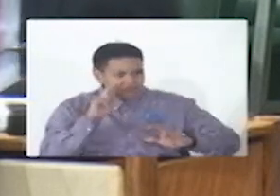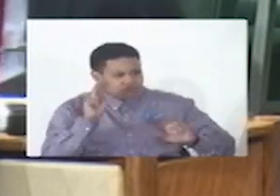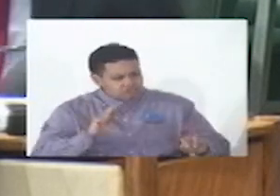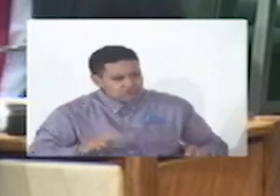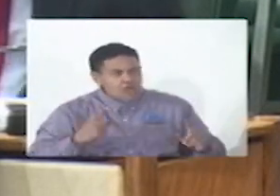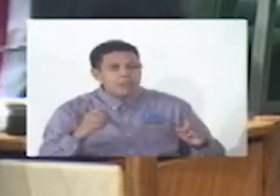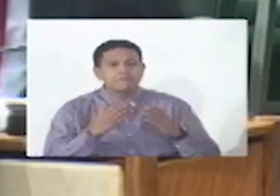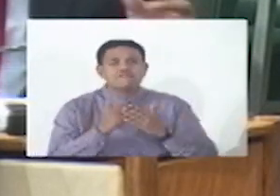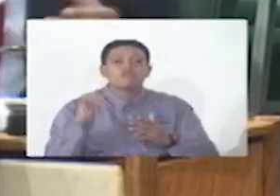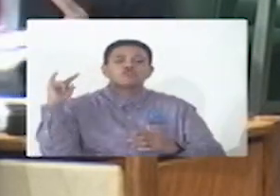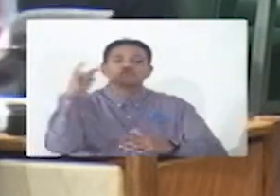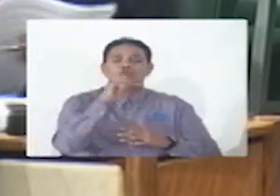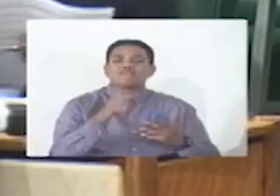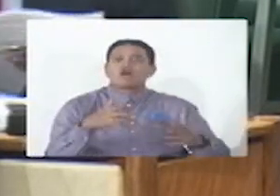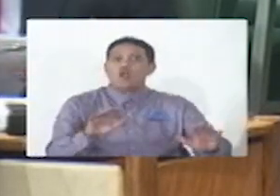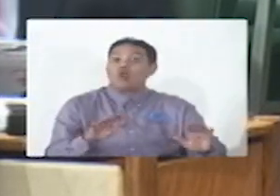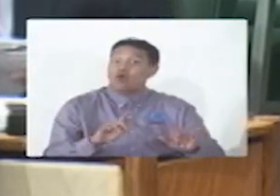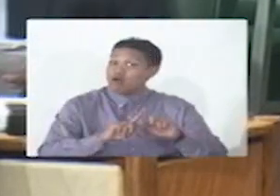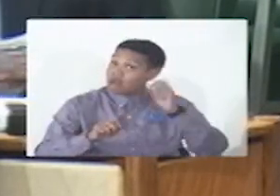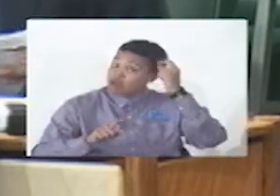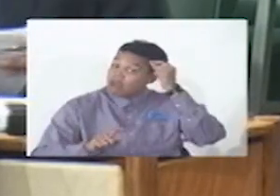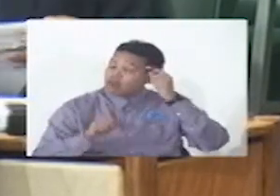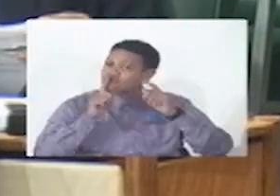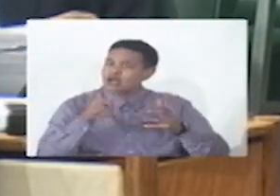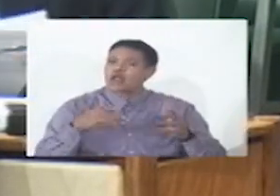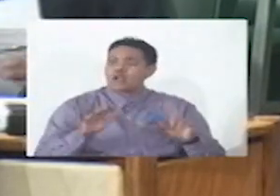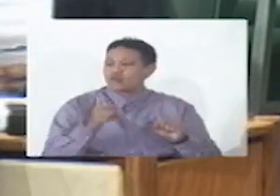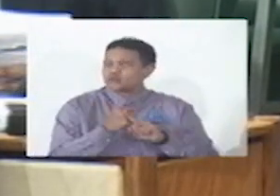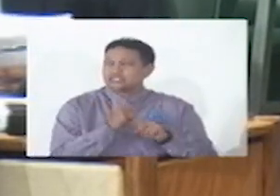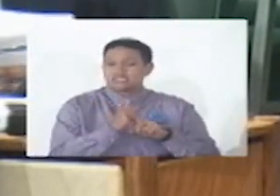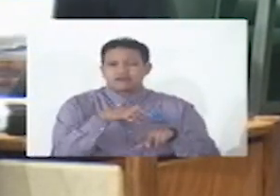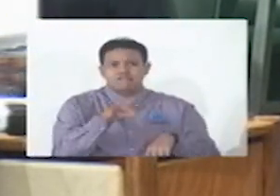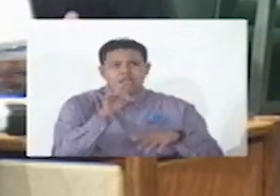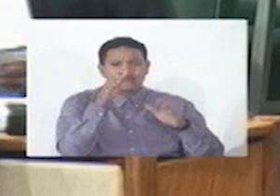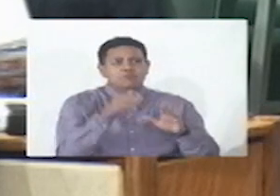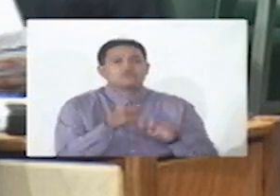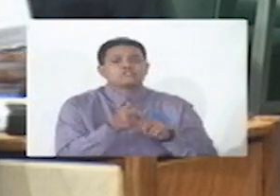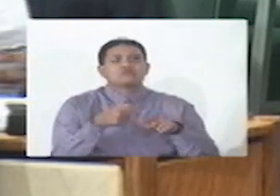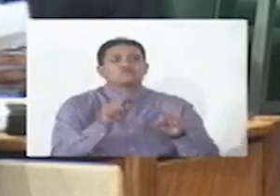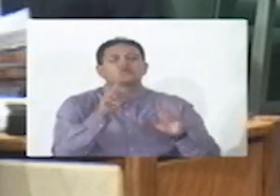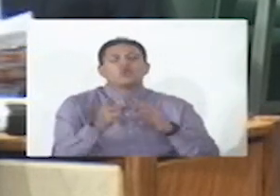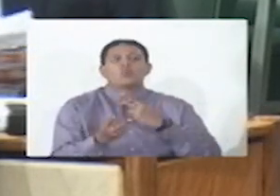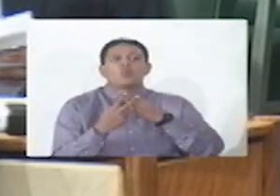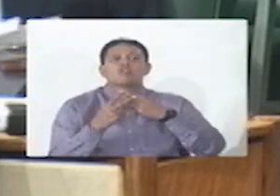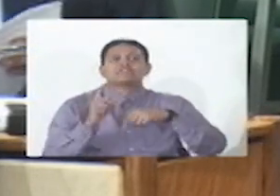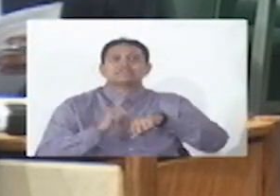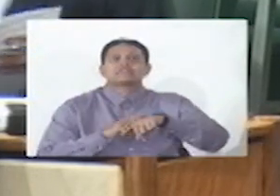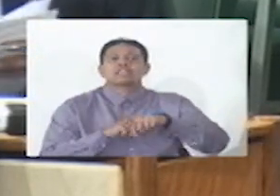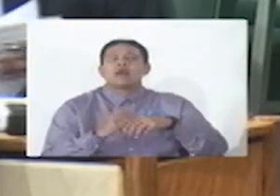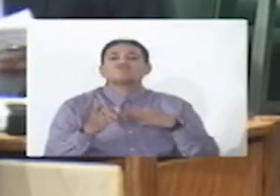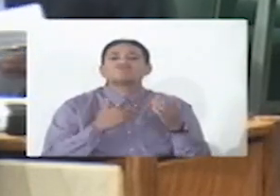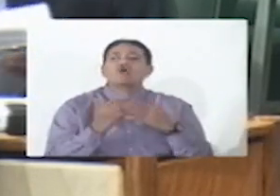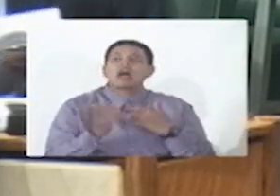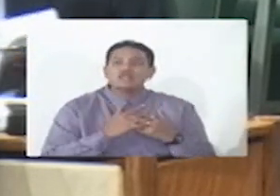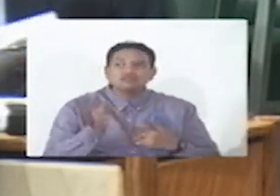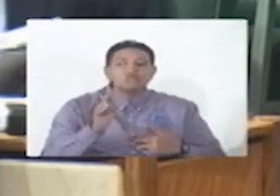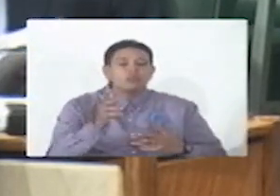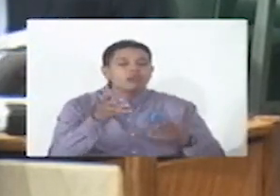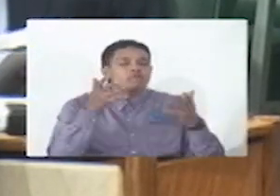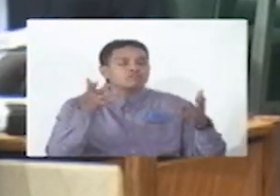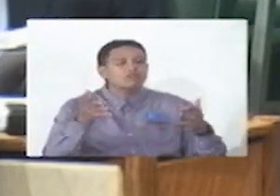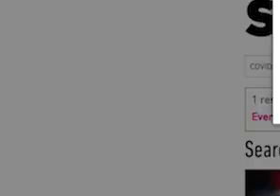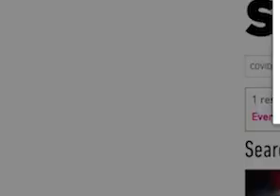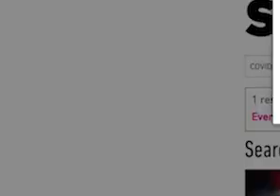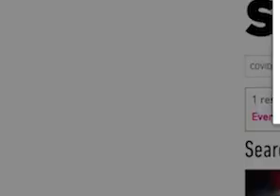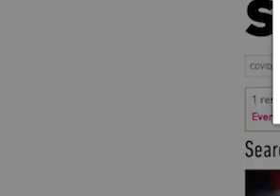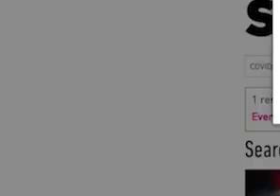before travel is approved. It also allows the tracking of persons during their quarantine period, regardless of where they are under